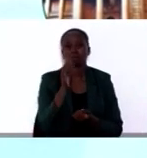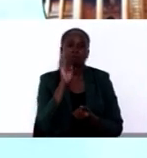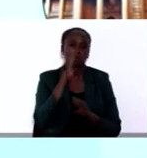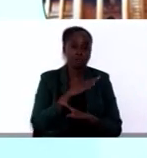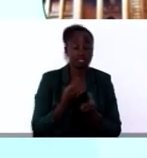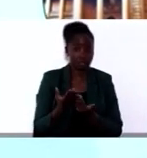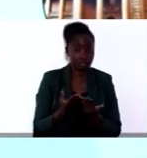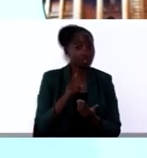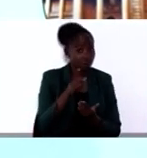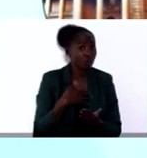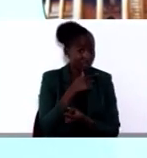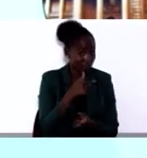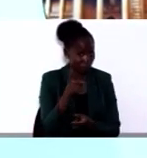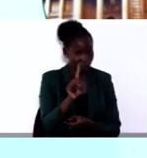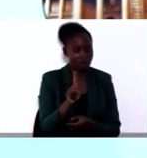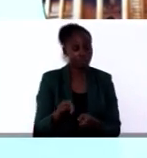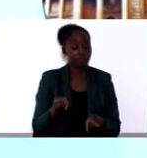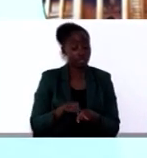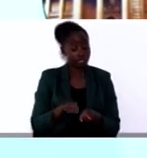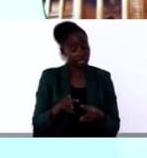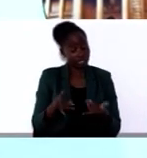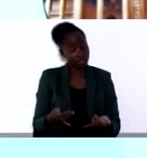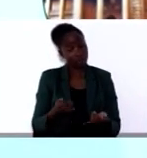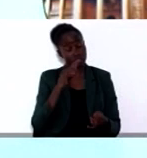on record. As we speak now,